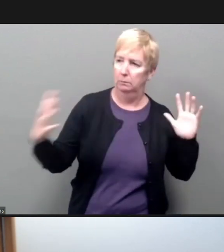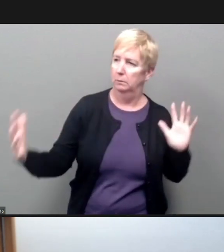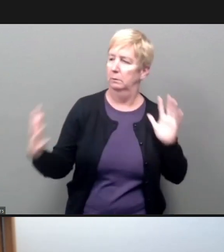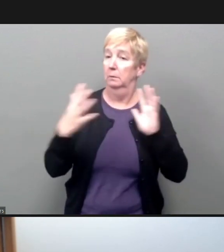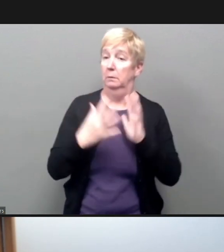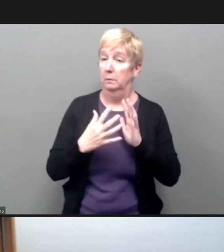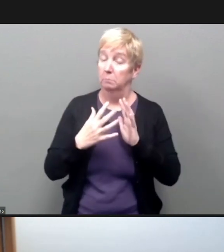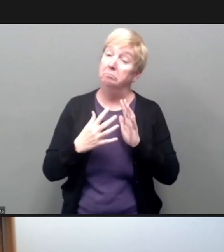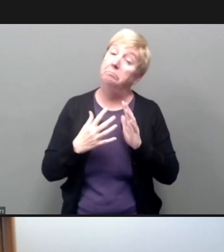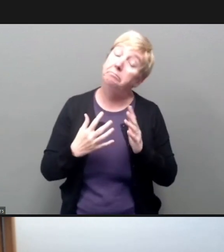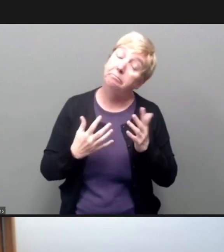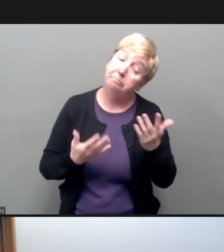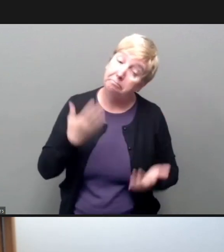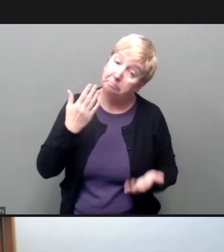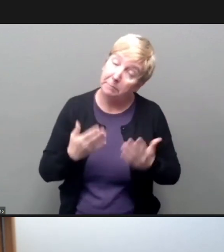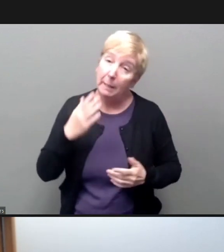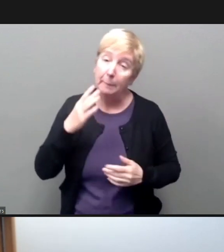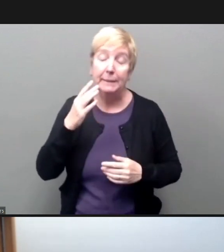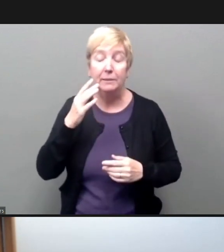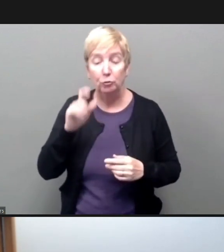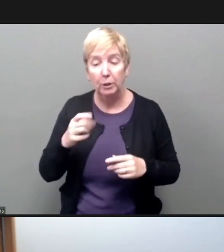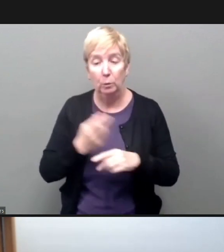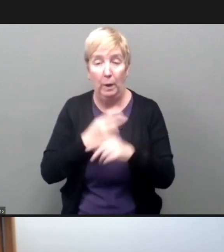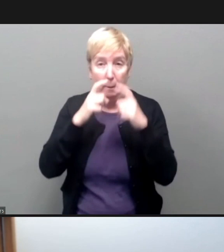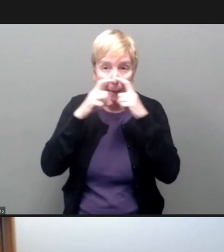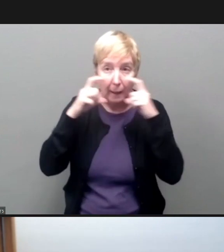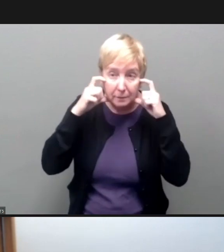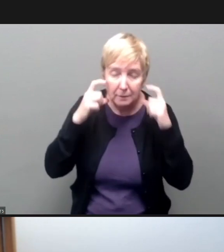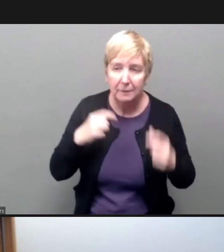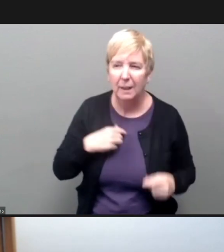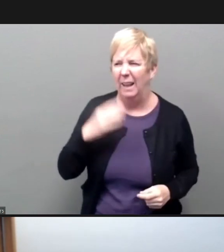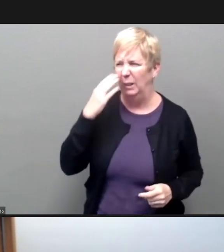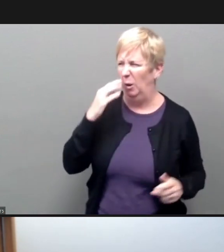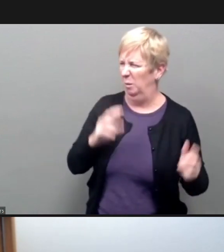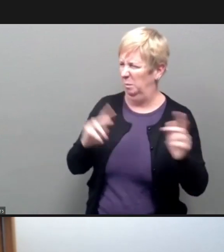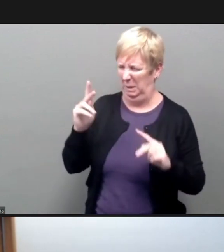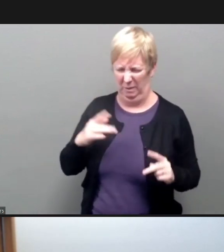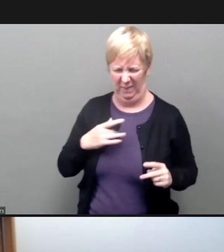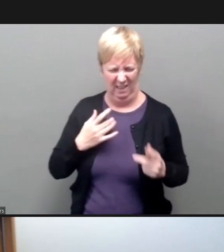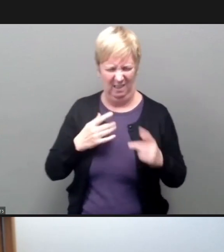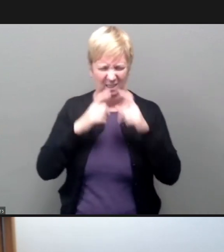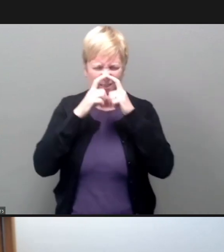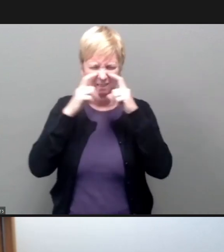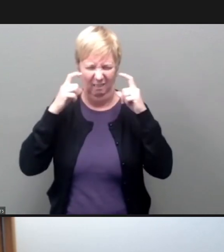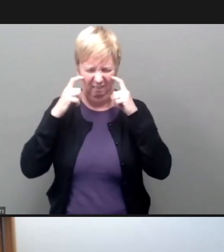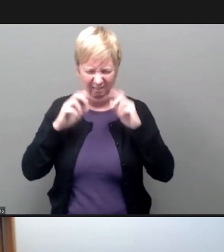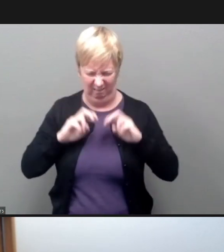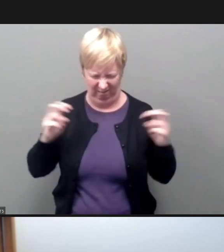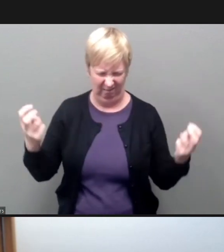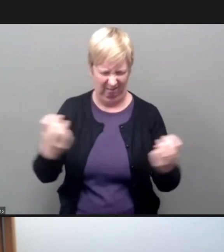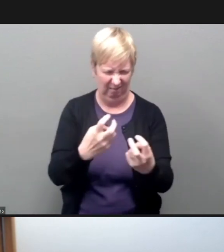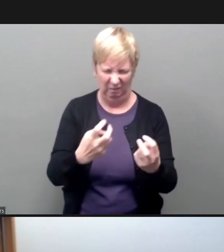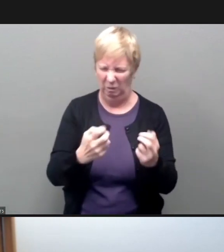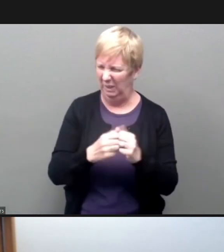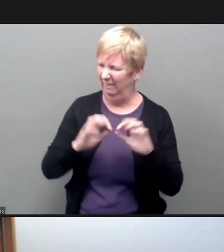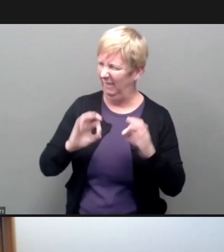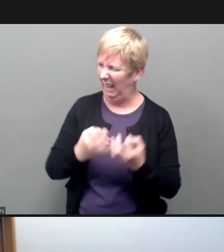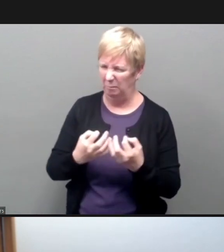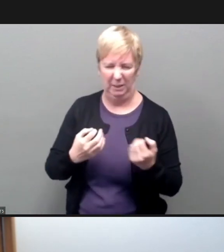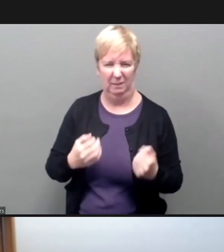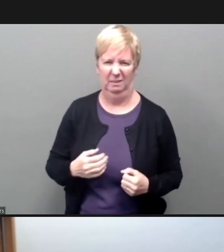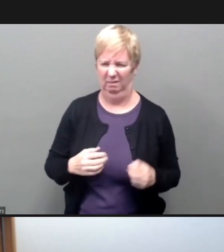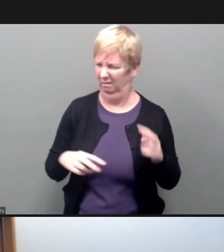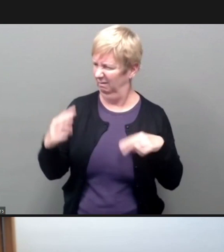might want to consider that. Now, nobody's idea of Thanksgiving is sitting around the Thanksgiving table with your extended family, everyone